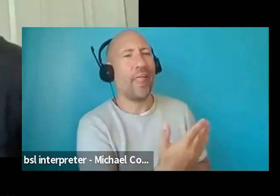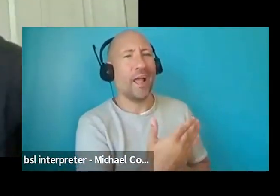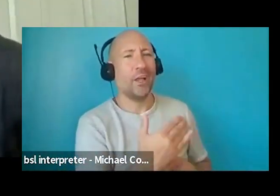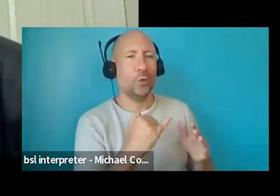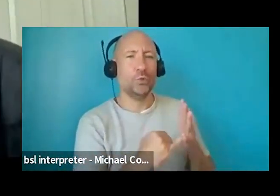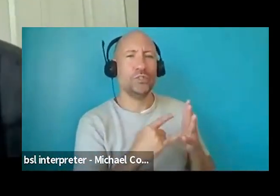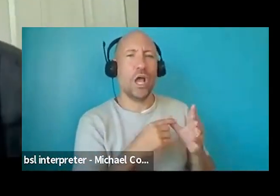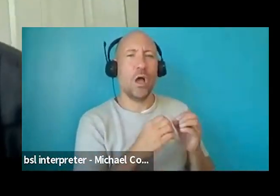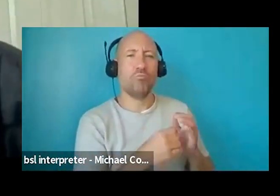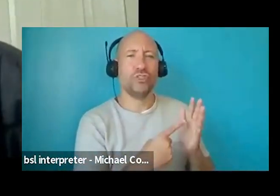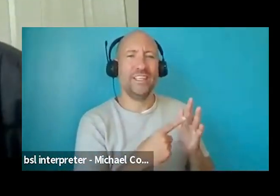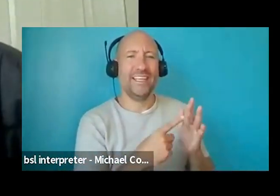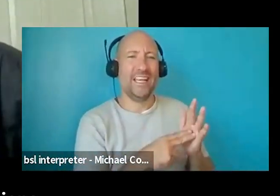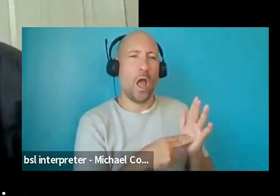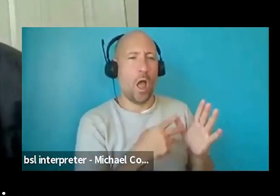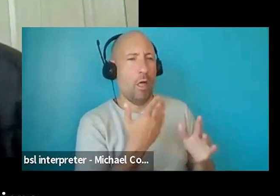here.